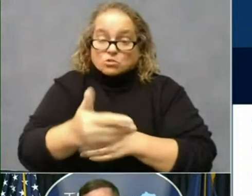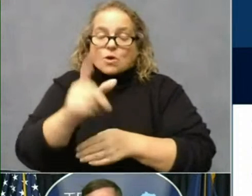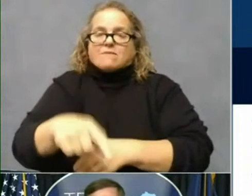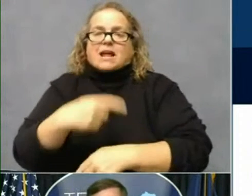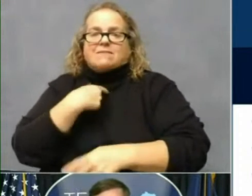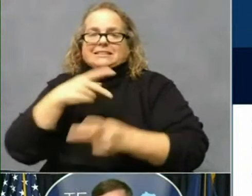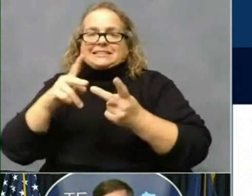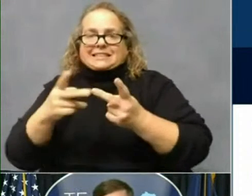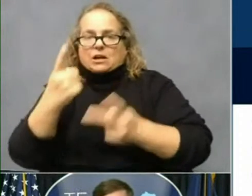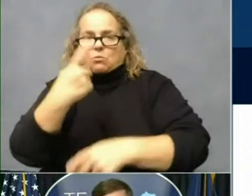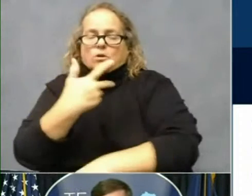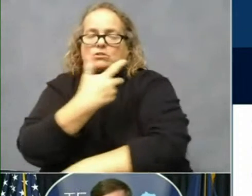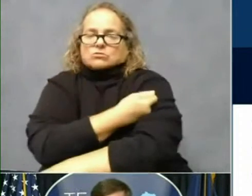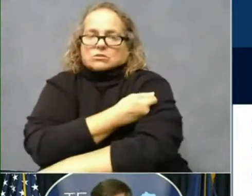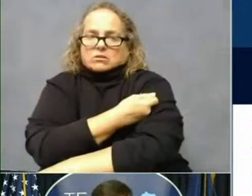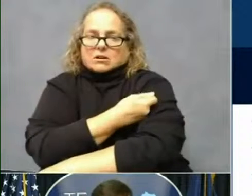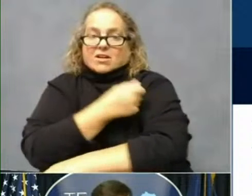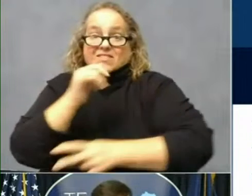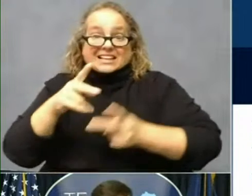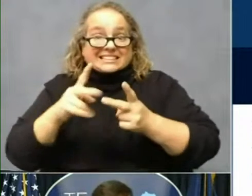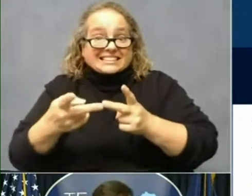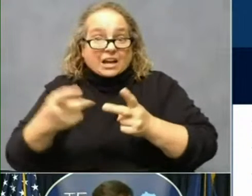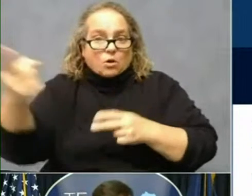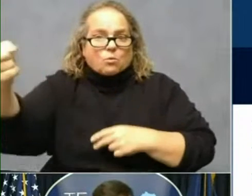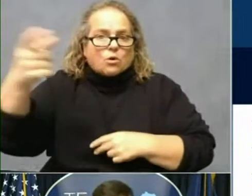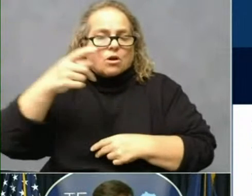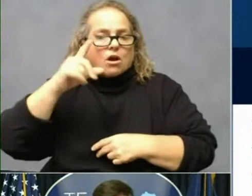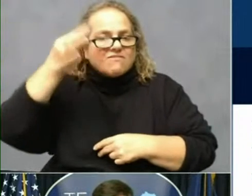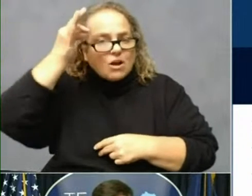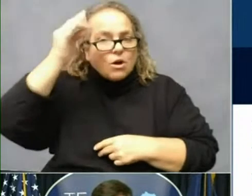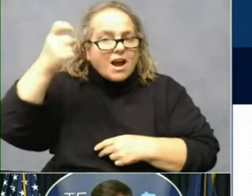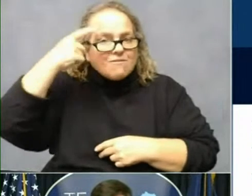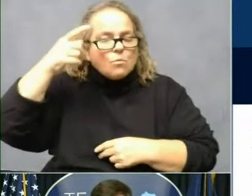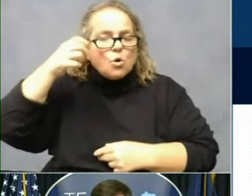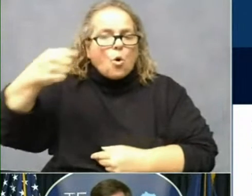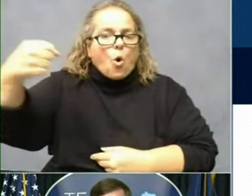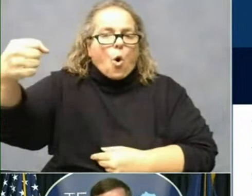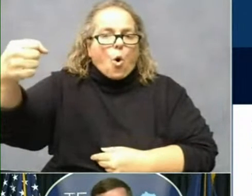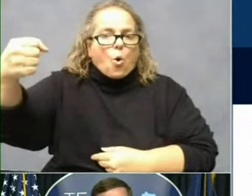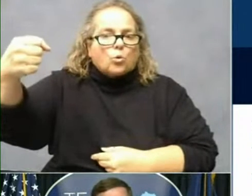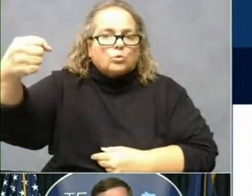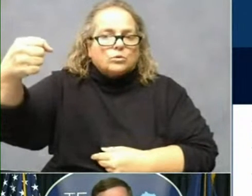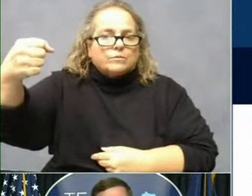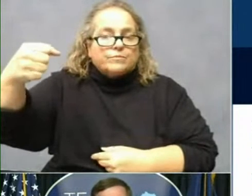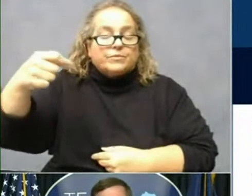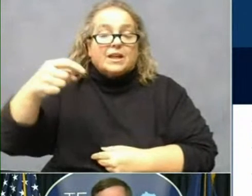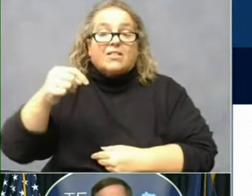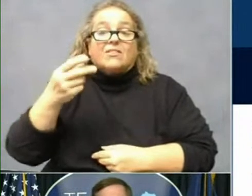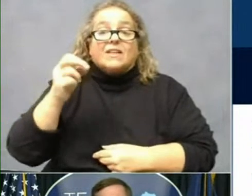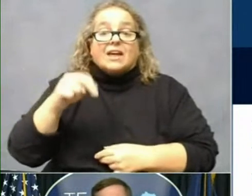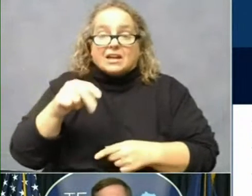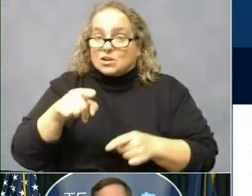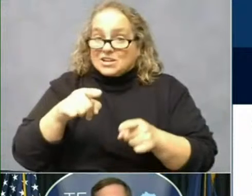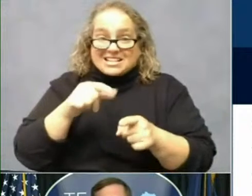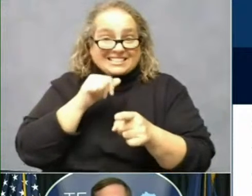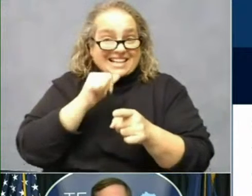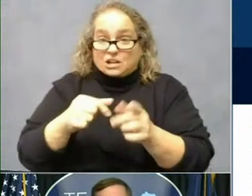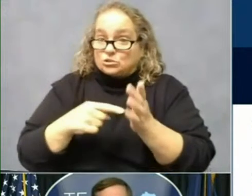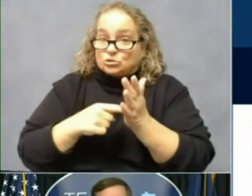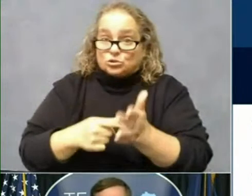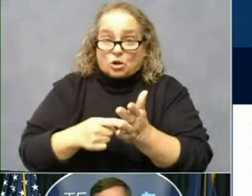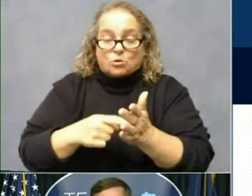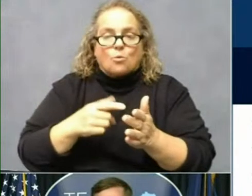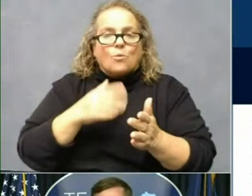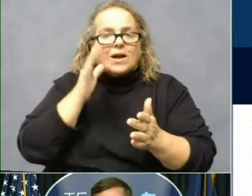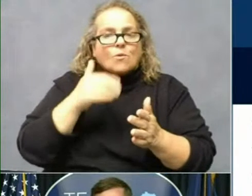that we are going to have 2 more shipments of the Pfizer vaccine. We also hope that those are in December, but we haven't been